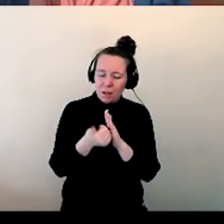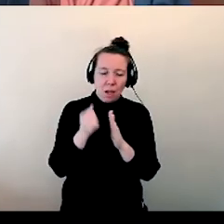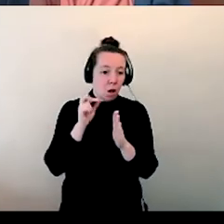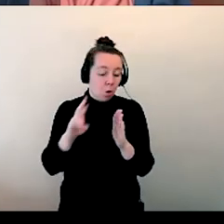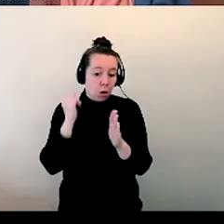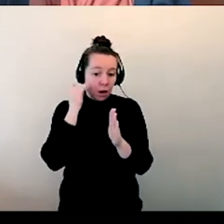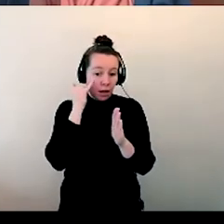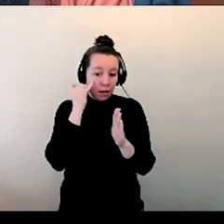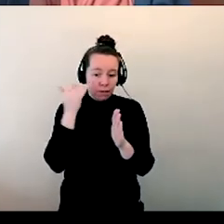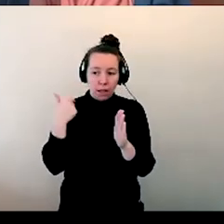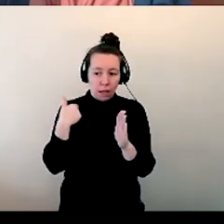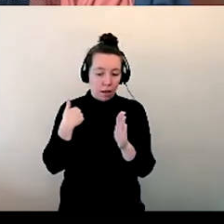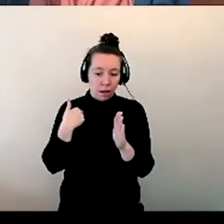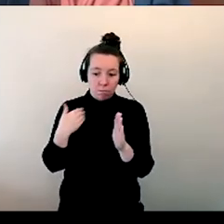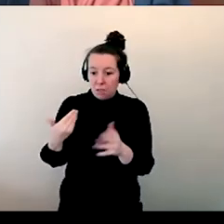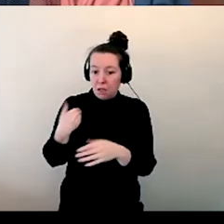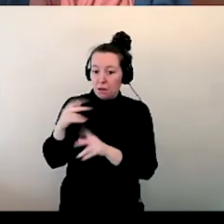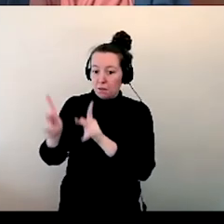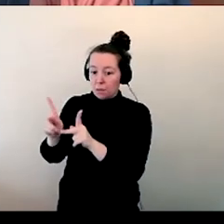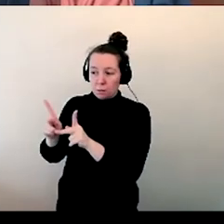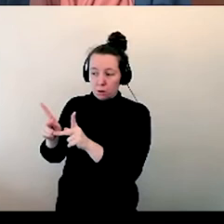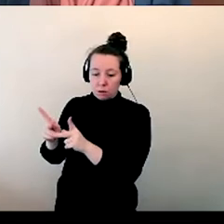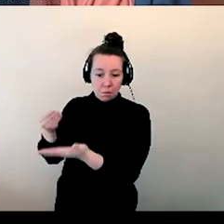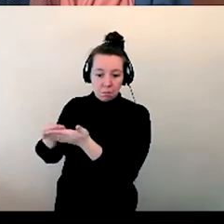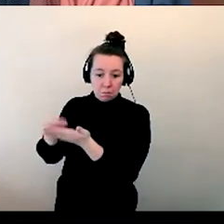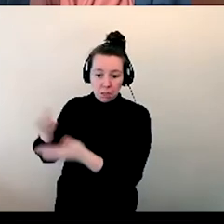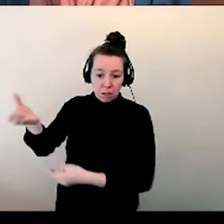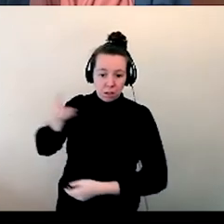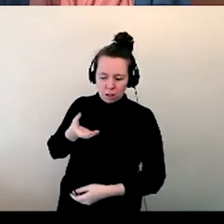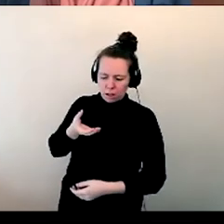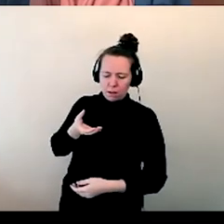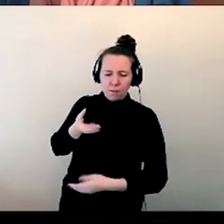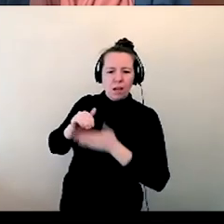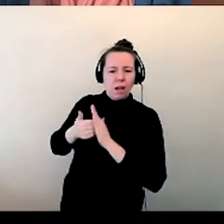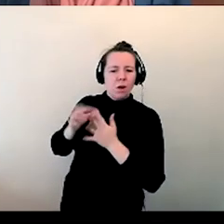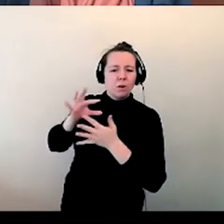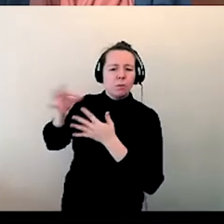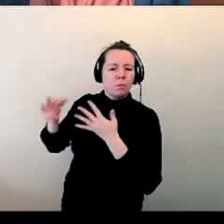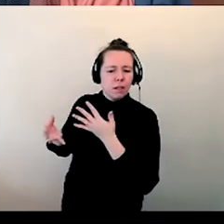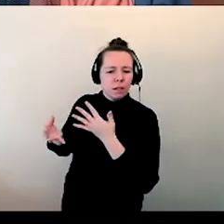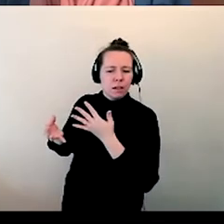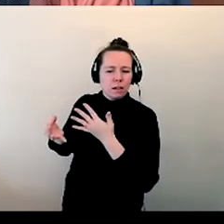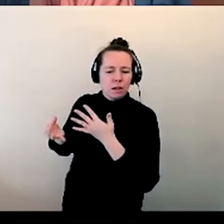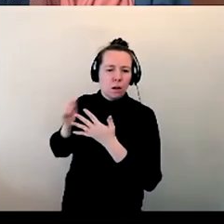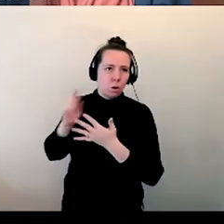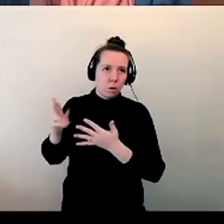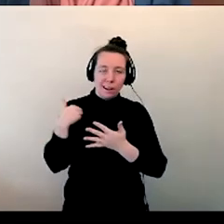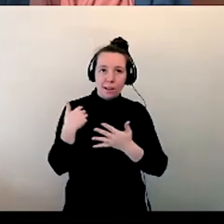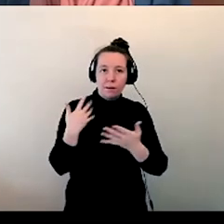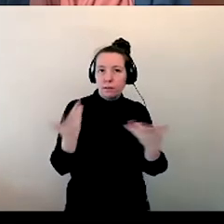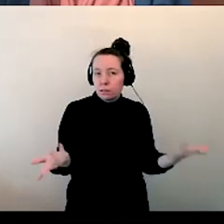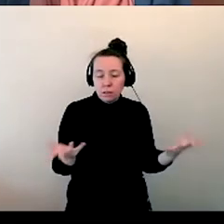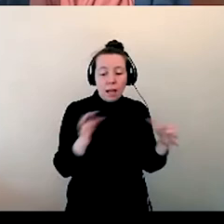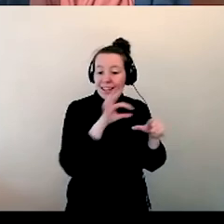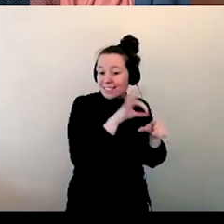content? I've noticed on some of your videos, like, it's not just books. It's, you know, maybe you're doing tea and you're combining the two. And I don't